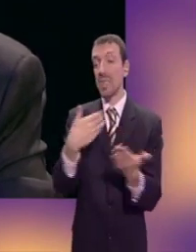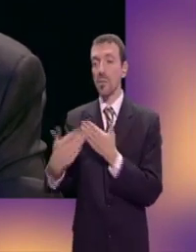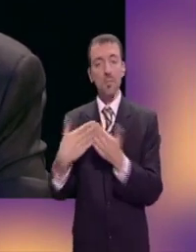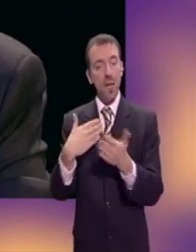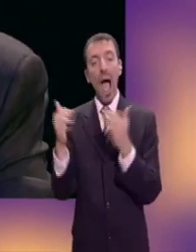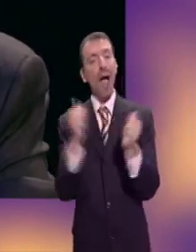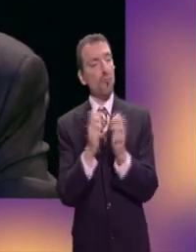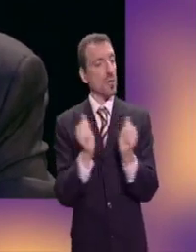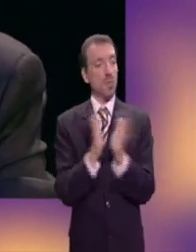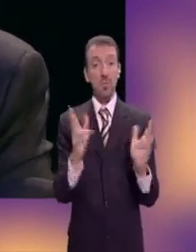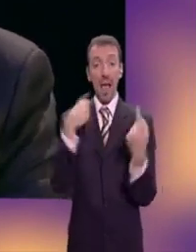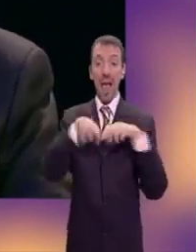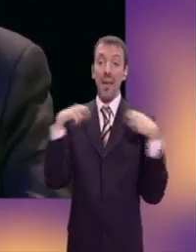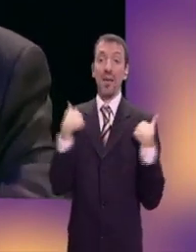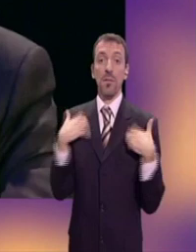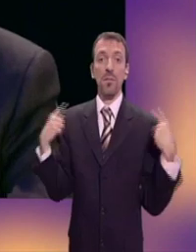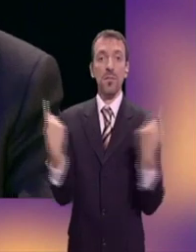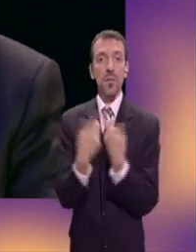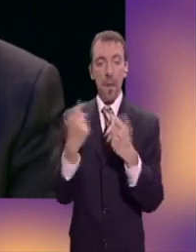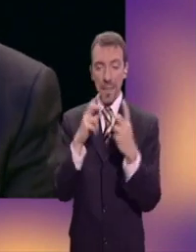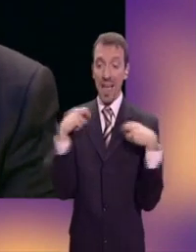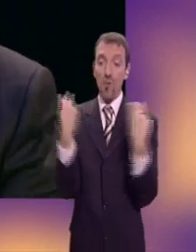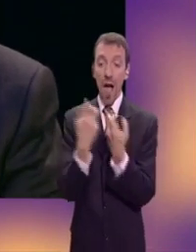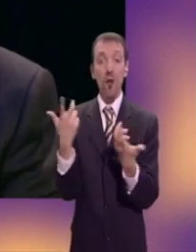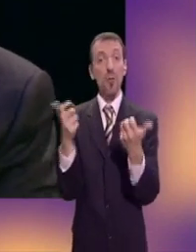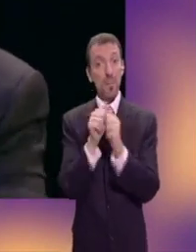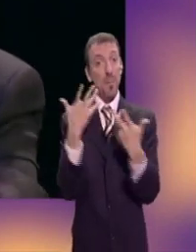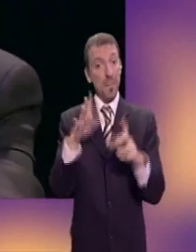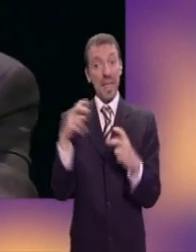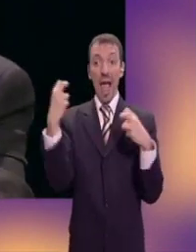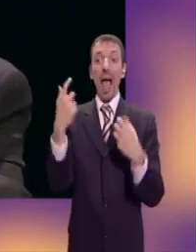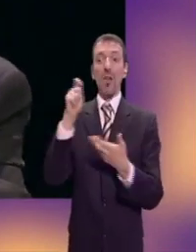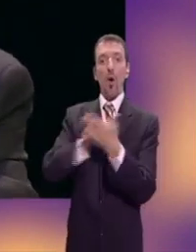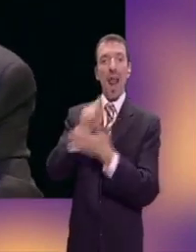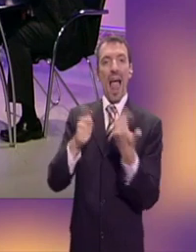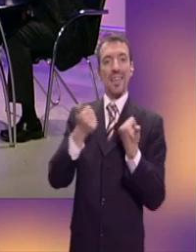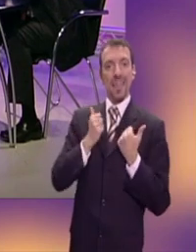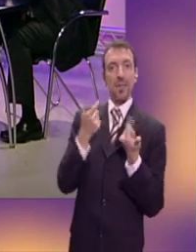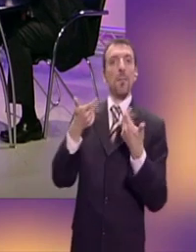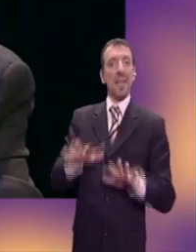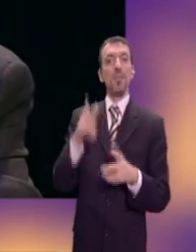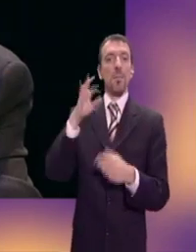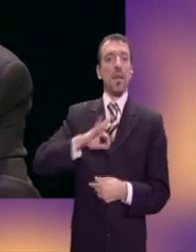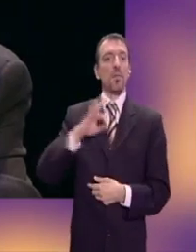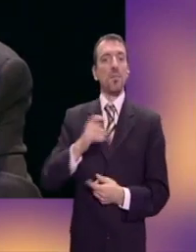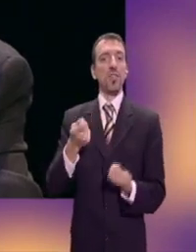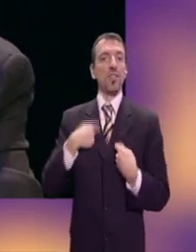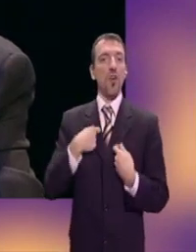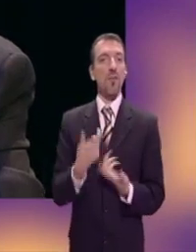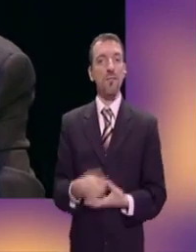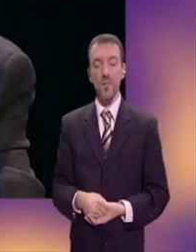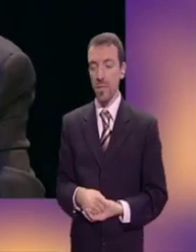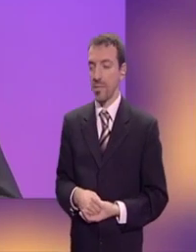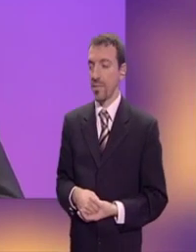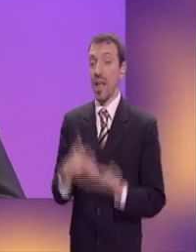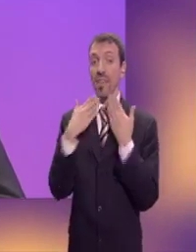you agree with it. But you do so because you've been around that table and you own it. Well, again, agreement on that one. Thank you all very much